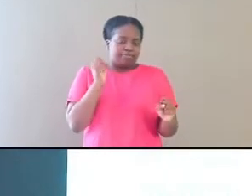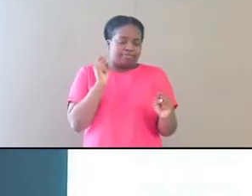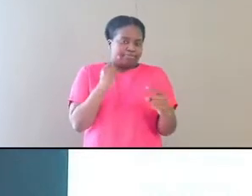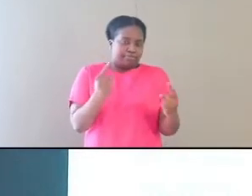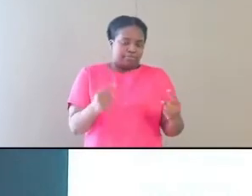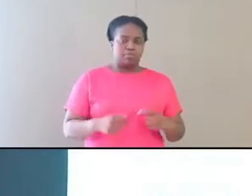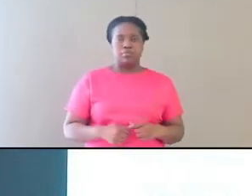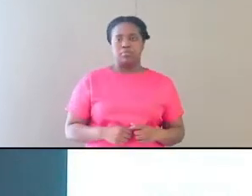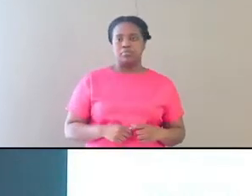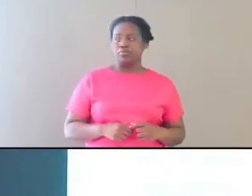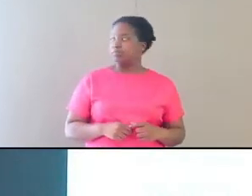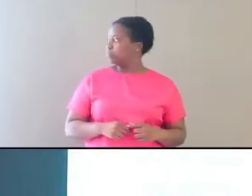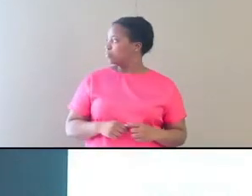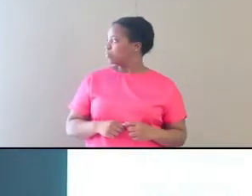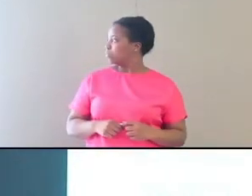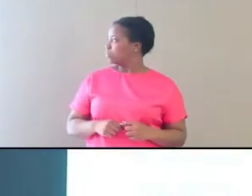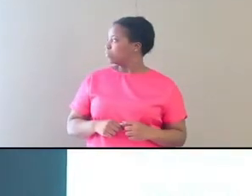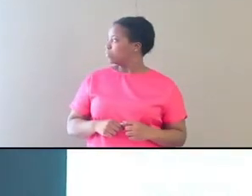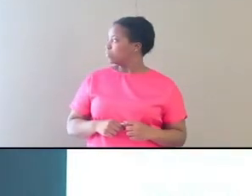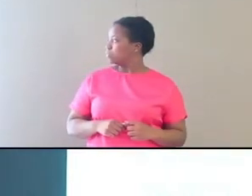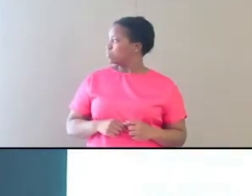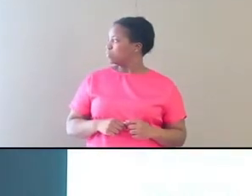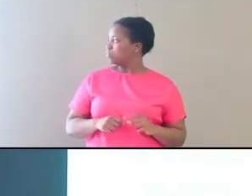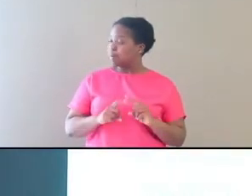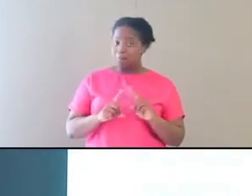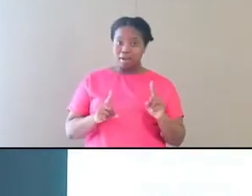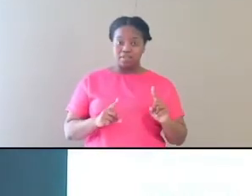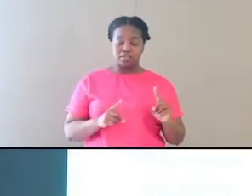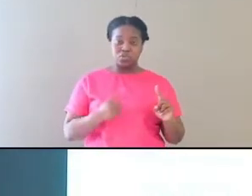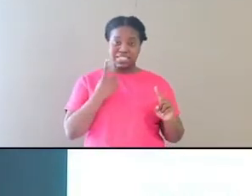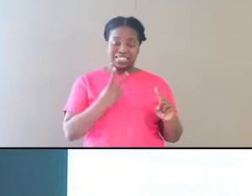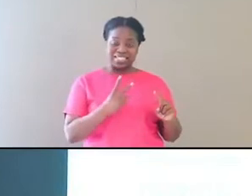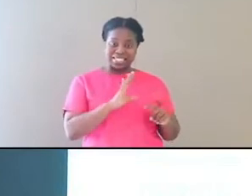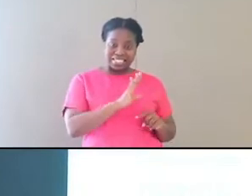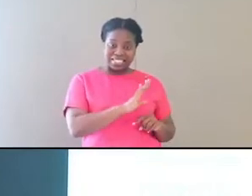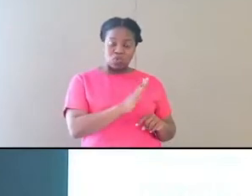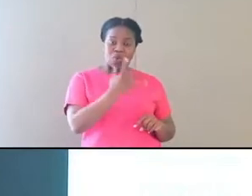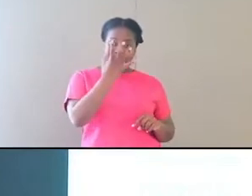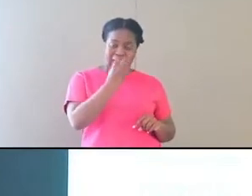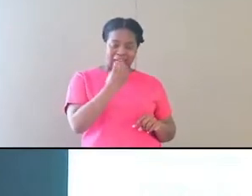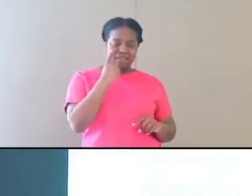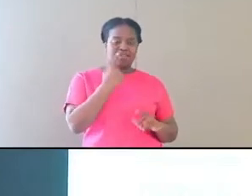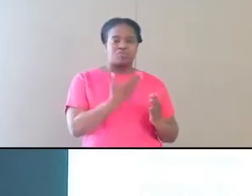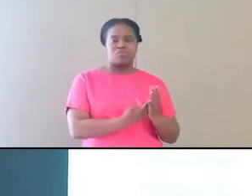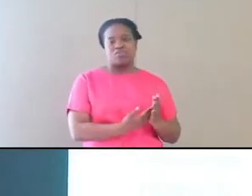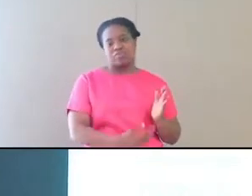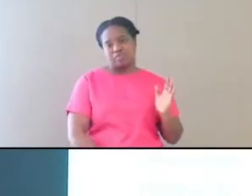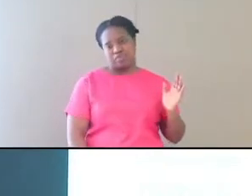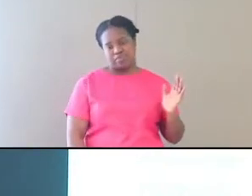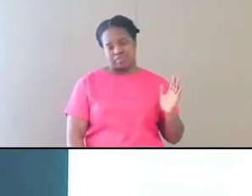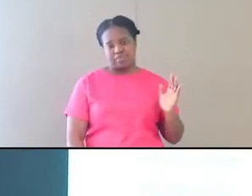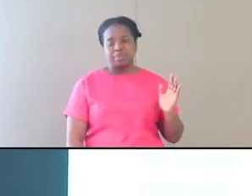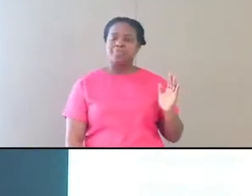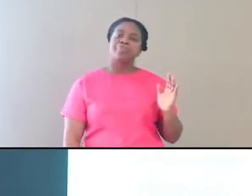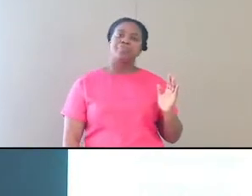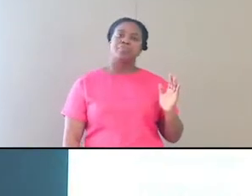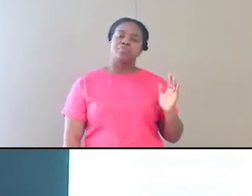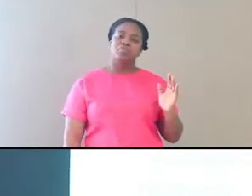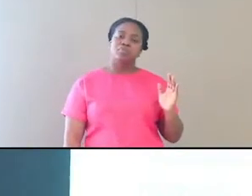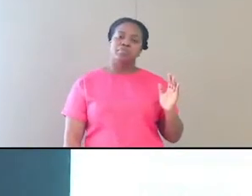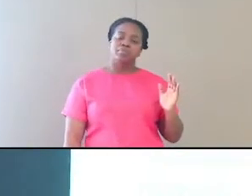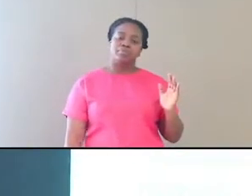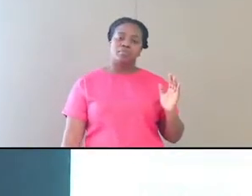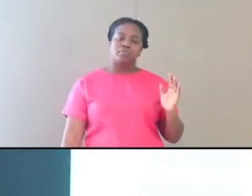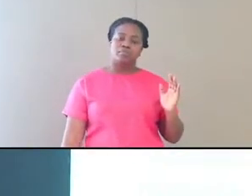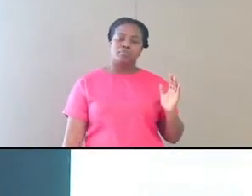But, actually, it's in the impact data that we can see that we have the evidence to counter those. Okay, so, we saw a